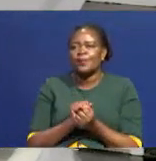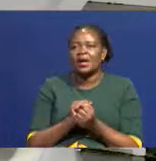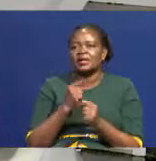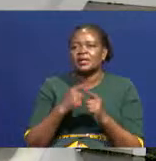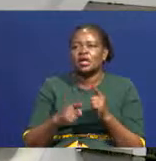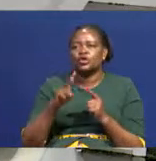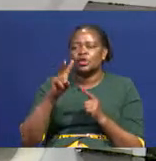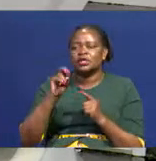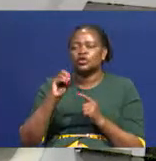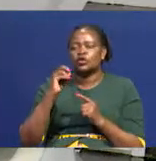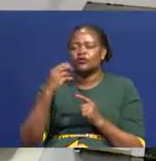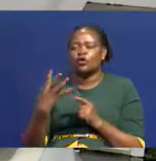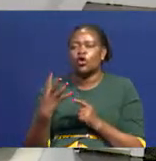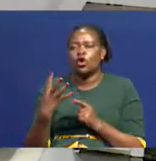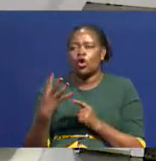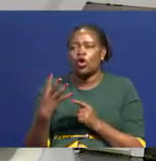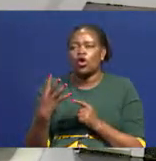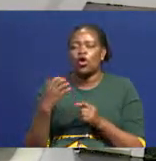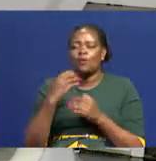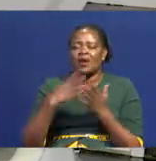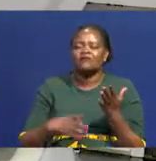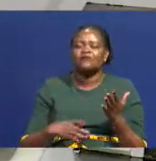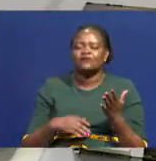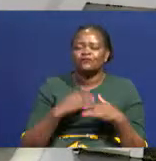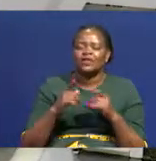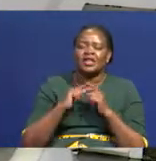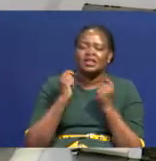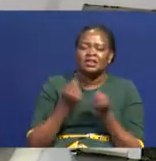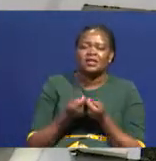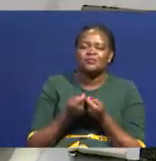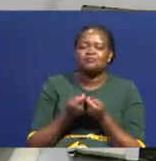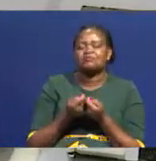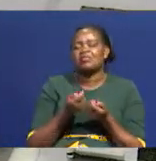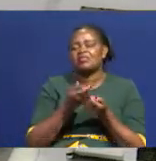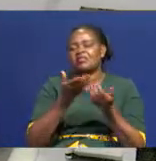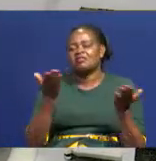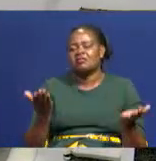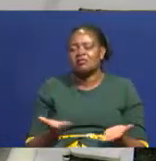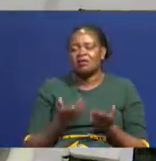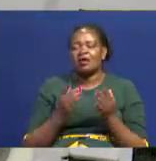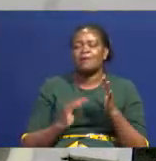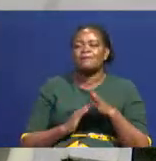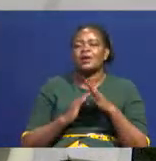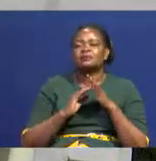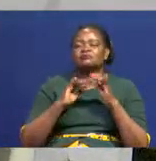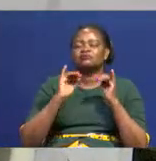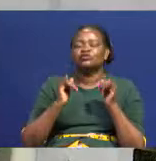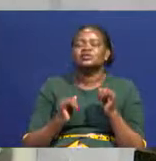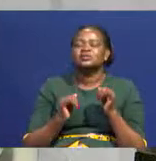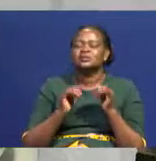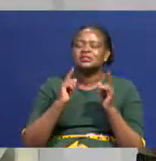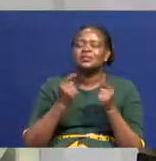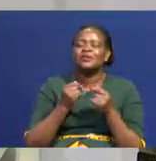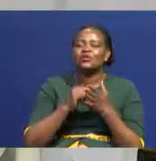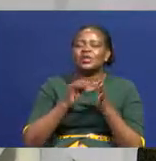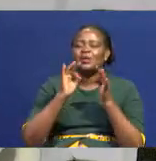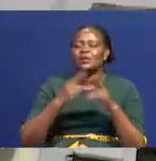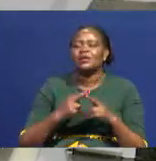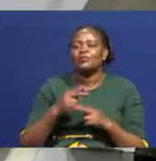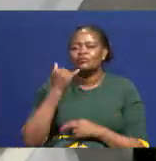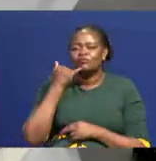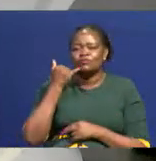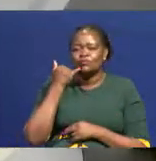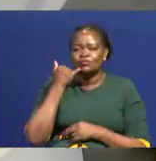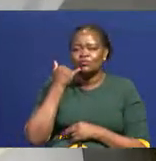October 2024. On behalf of the team in the back end, the Prime Edition team, including our sign language interpreter, Susan